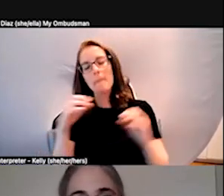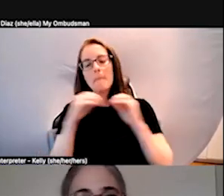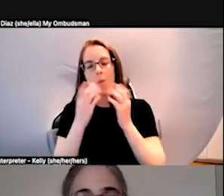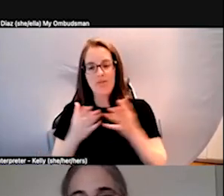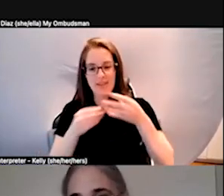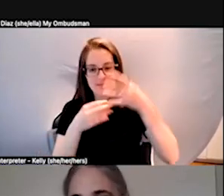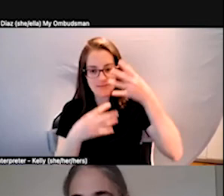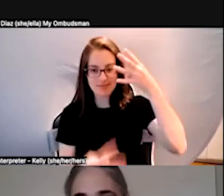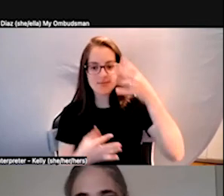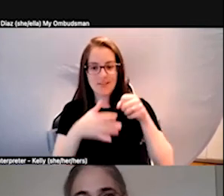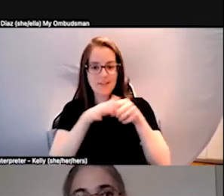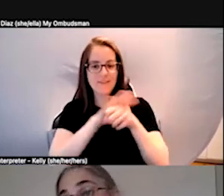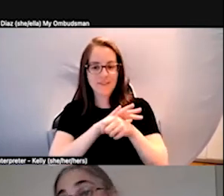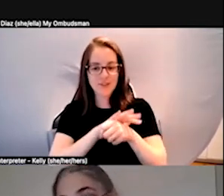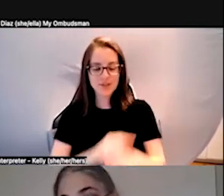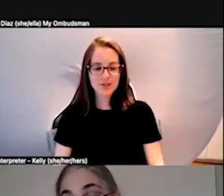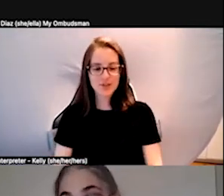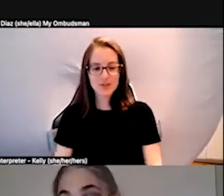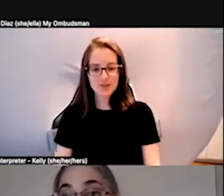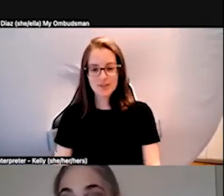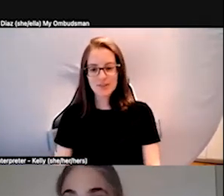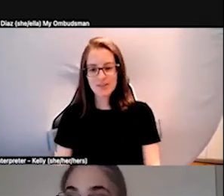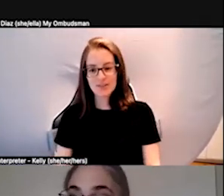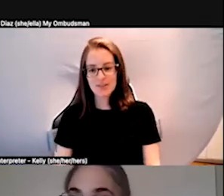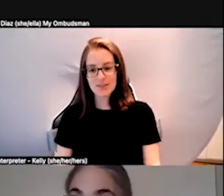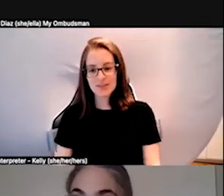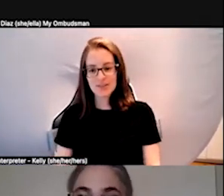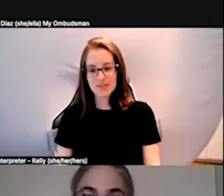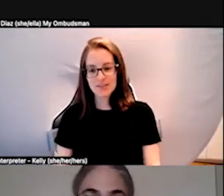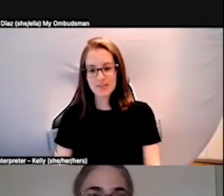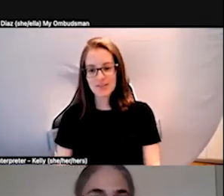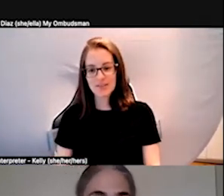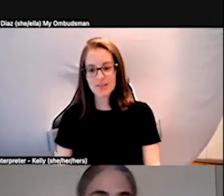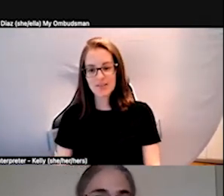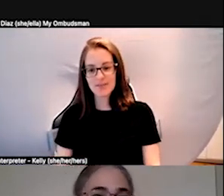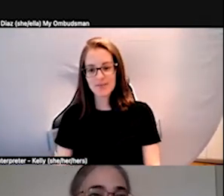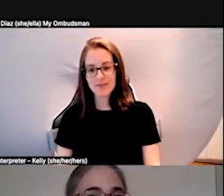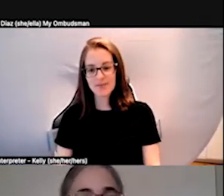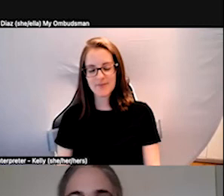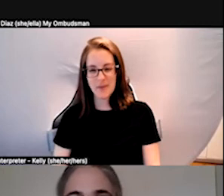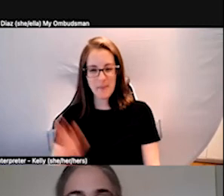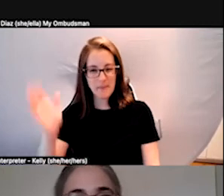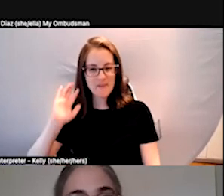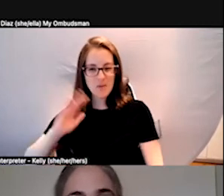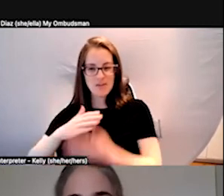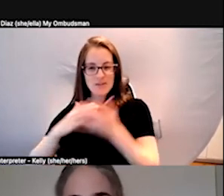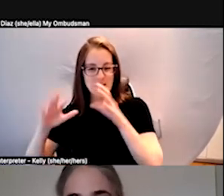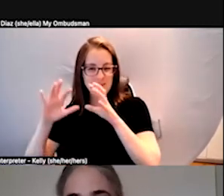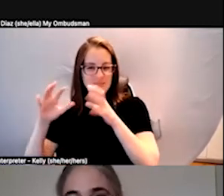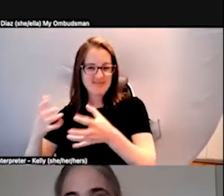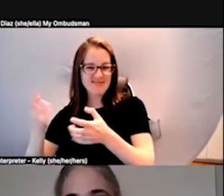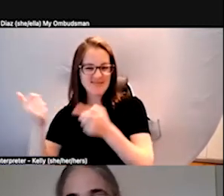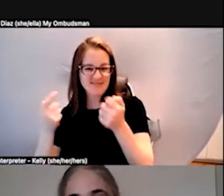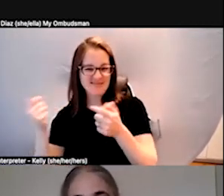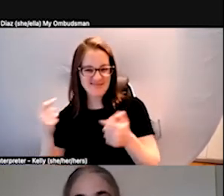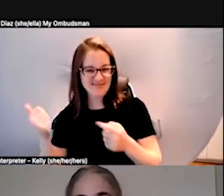medical necessity determination, and fewer things became categorically excluded over time. I see a note that we have 5 minutes until